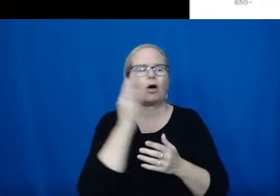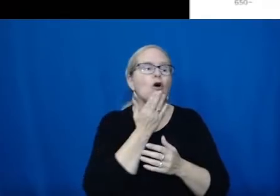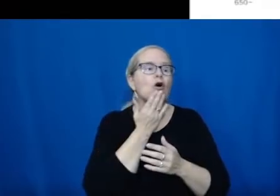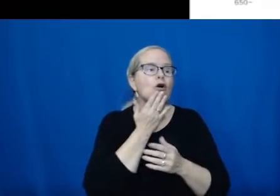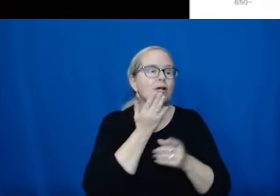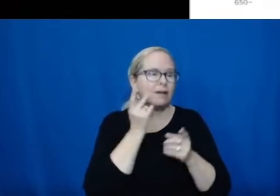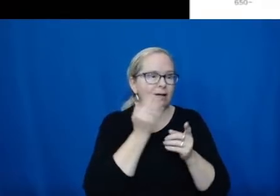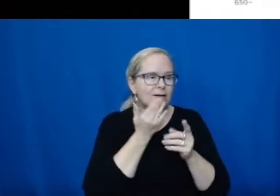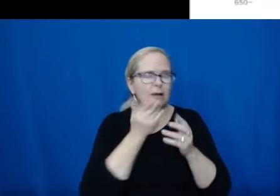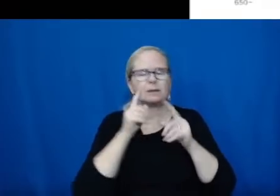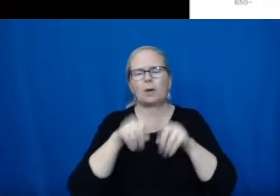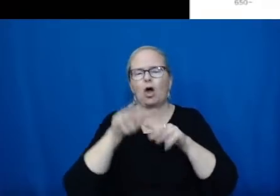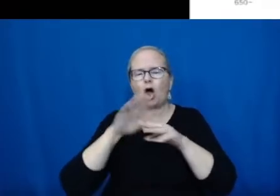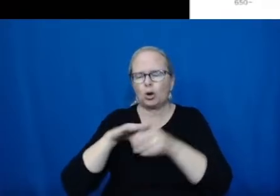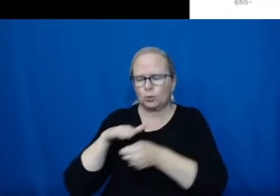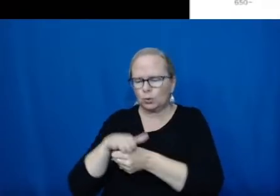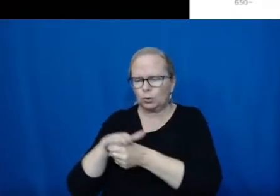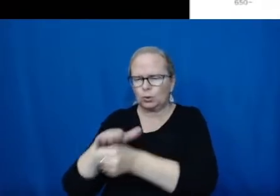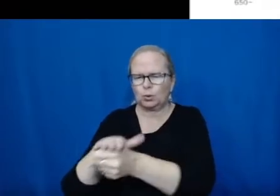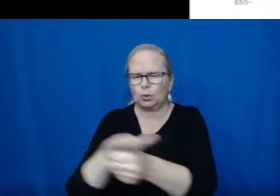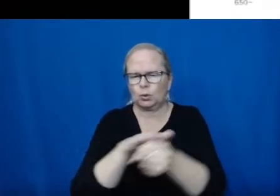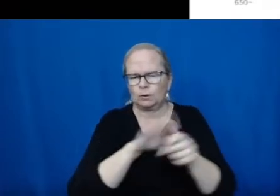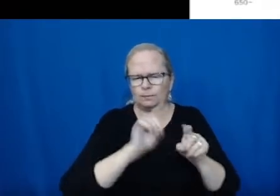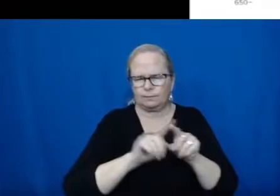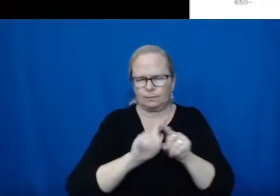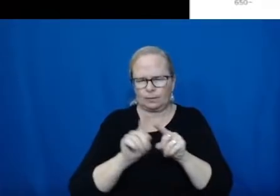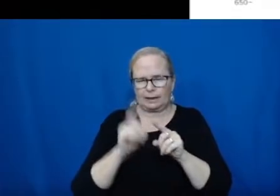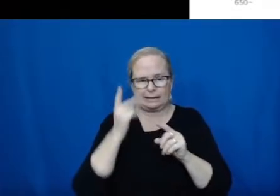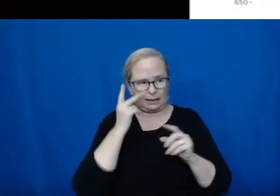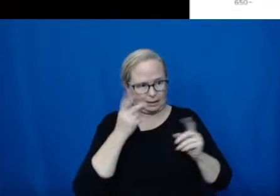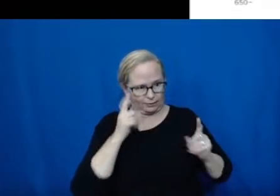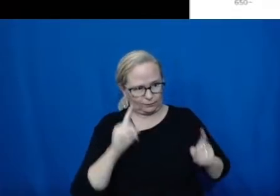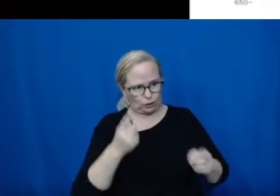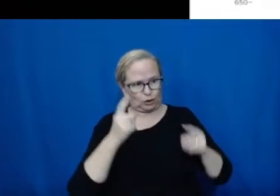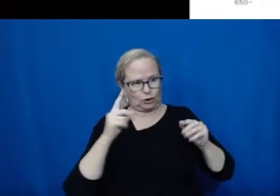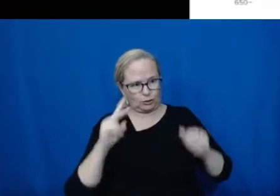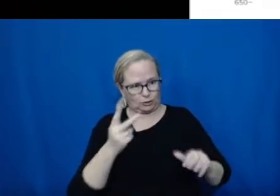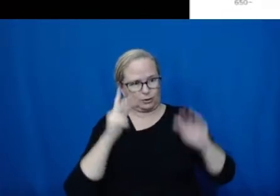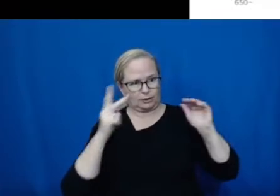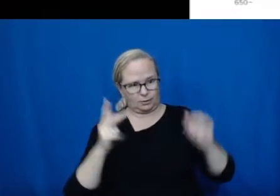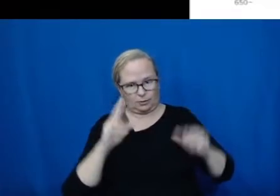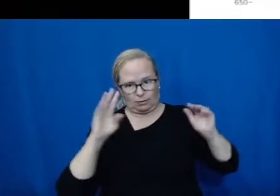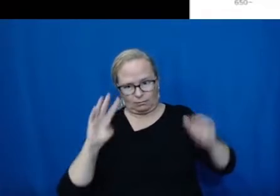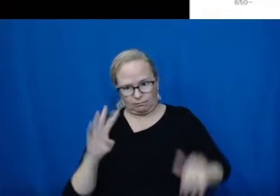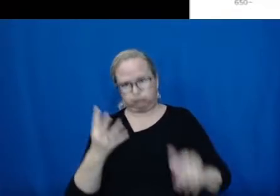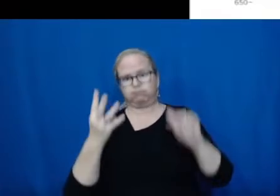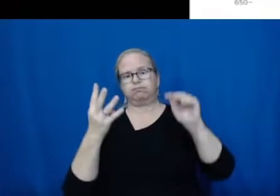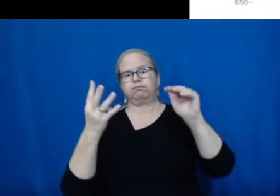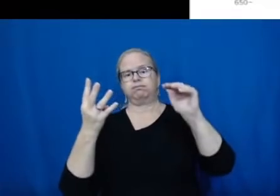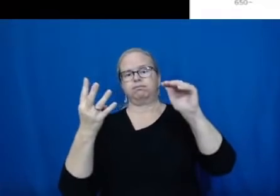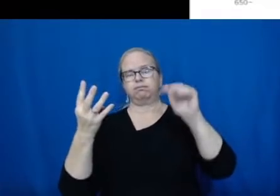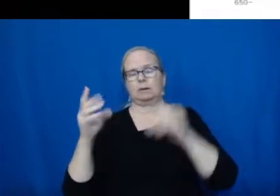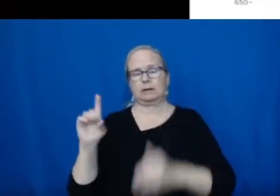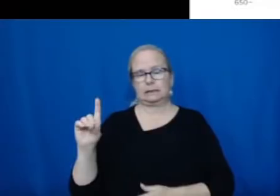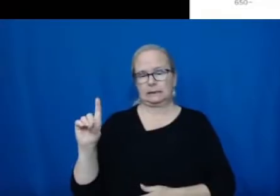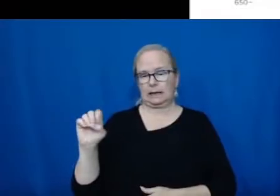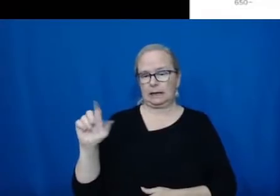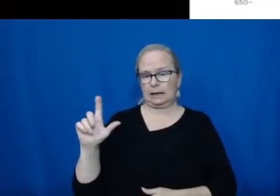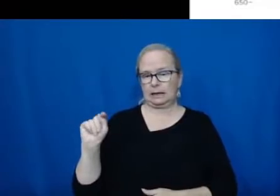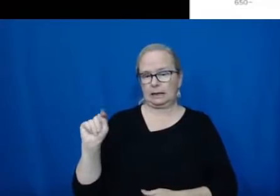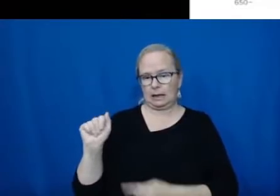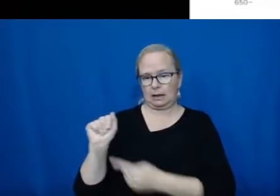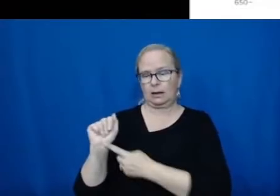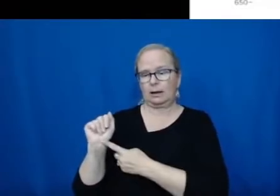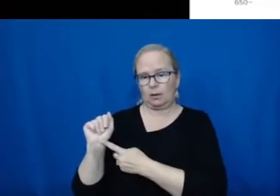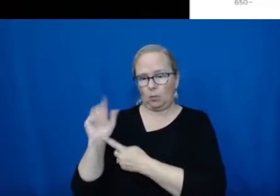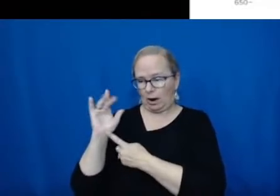wave. So each time we had the shutdown, so a strong fire break, it reduced the spread. Each time we